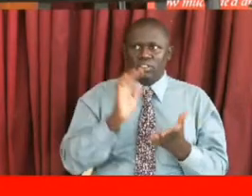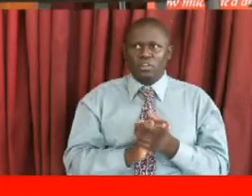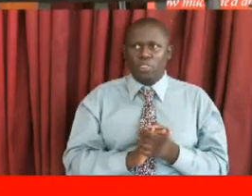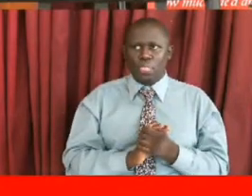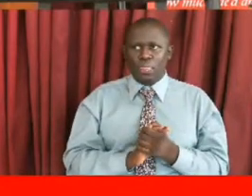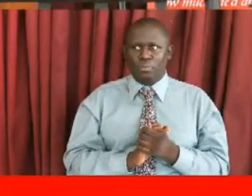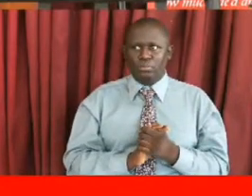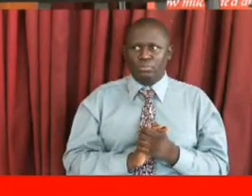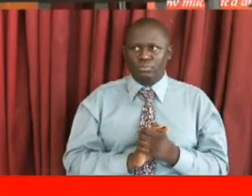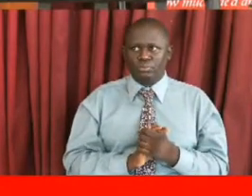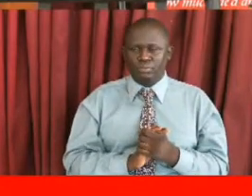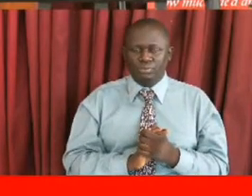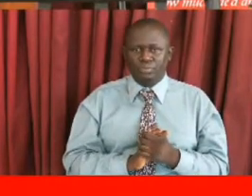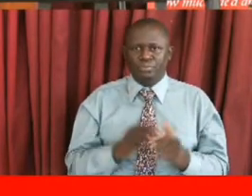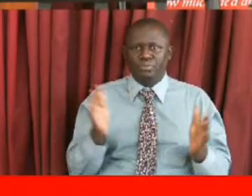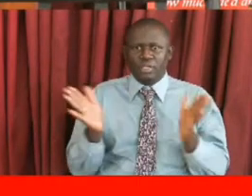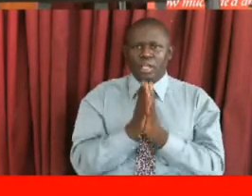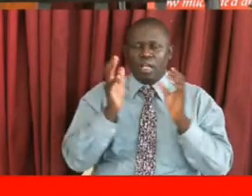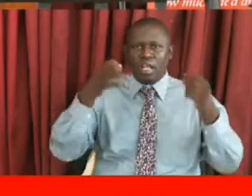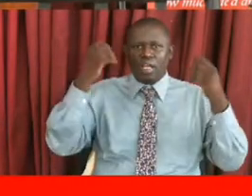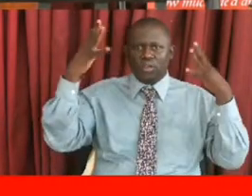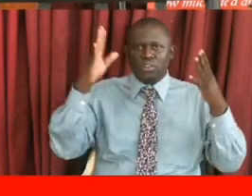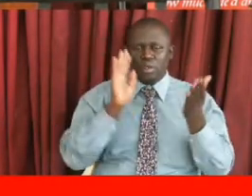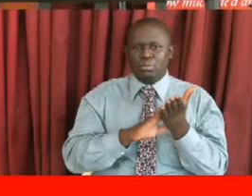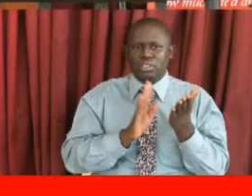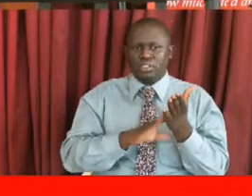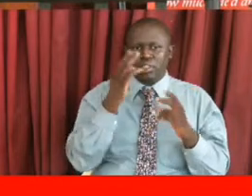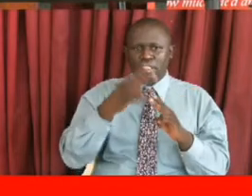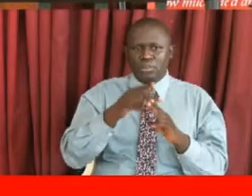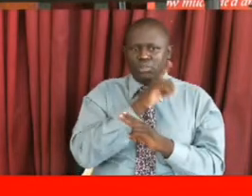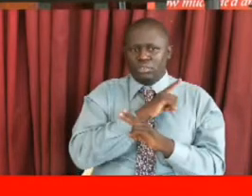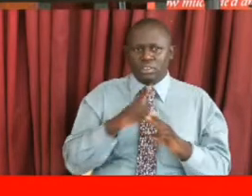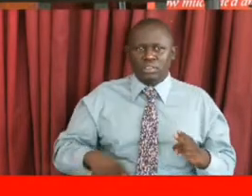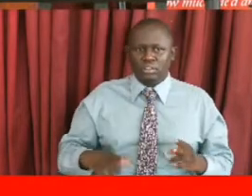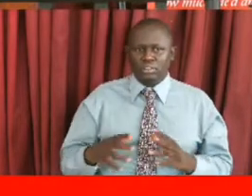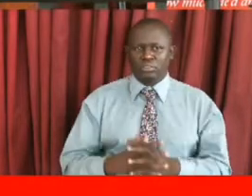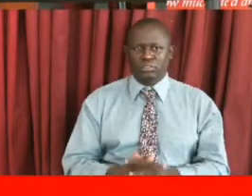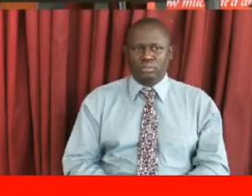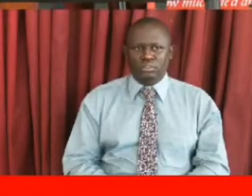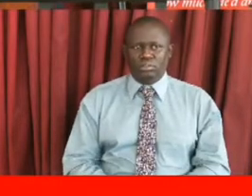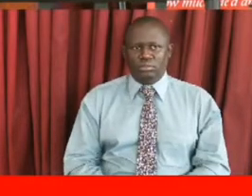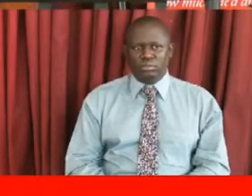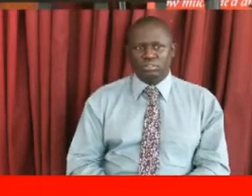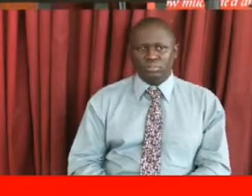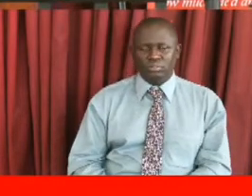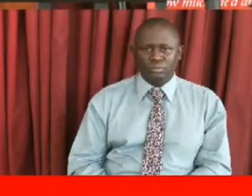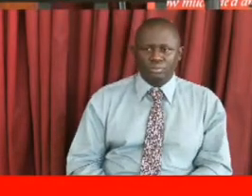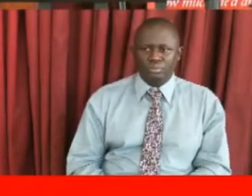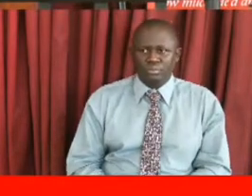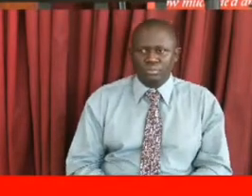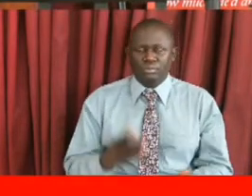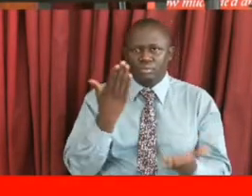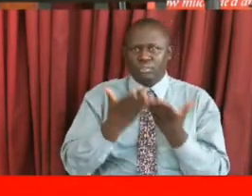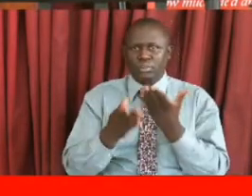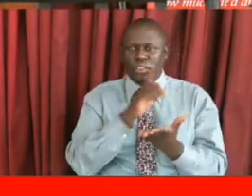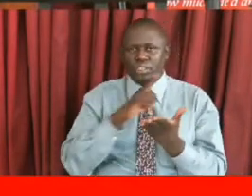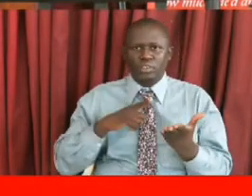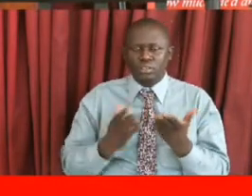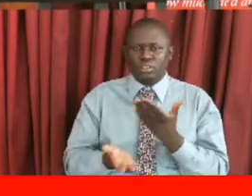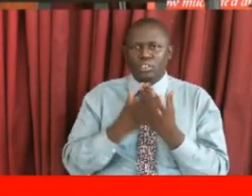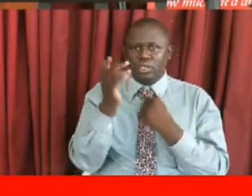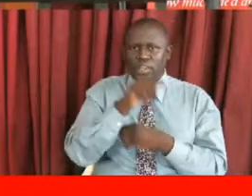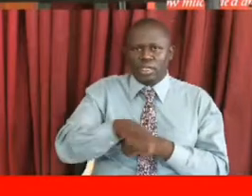Glory Hallelujah praise the name of the Lord amen the Lord help